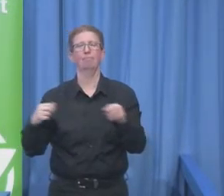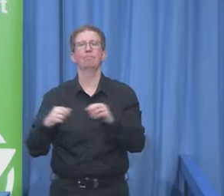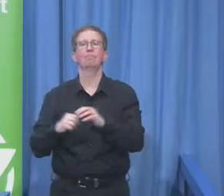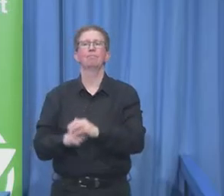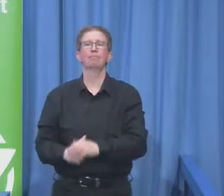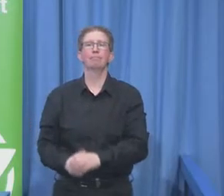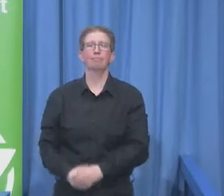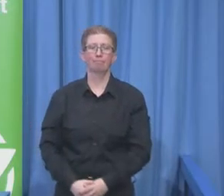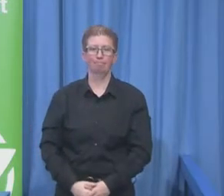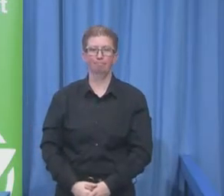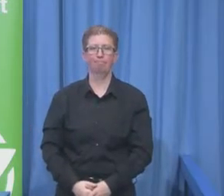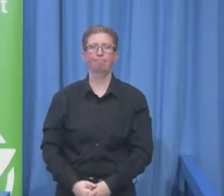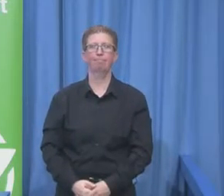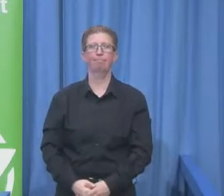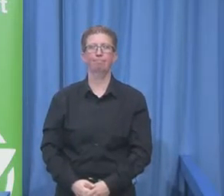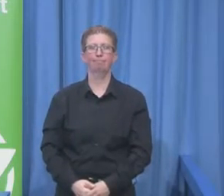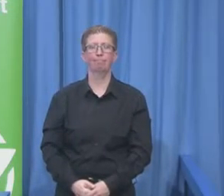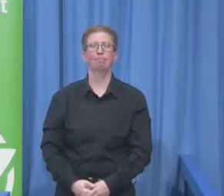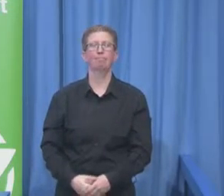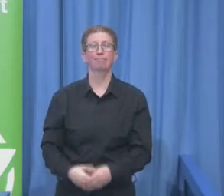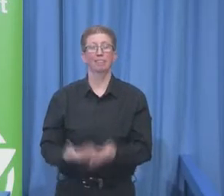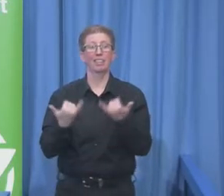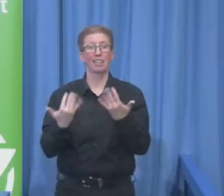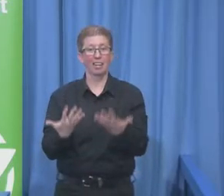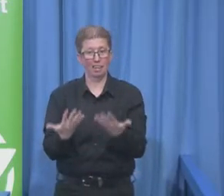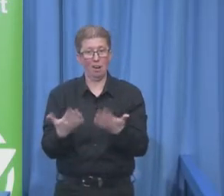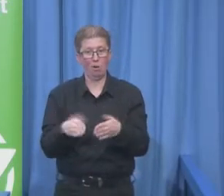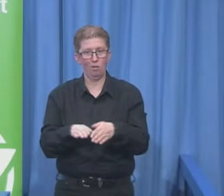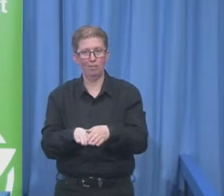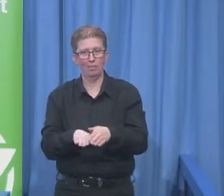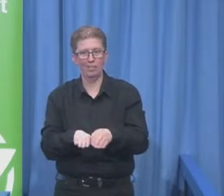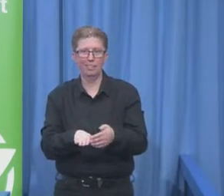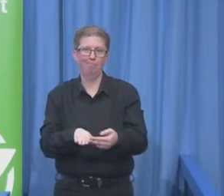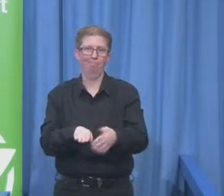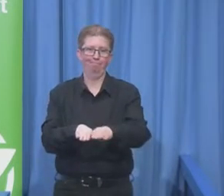training center. How do our products, our students, perform?